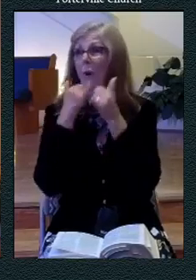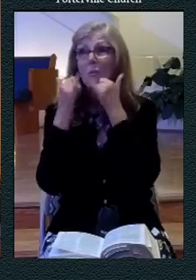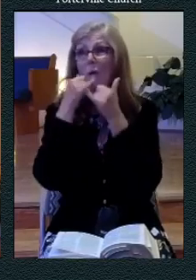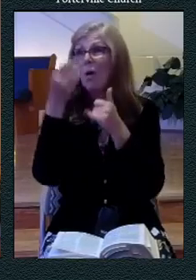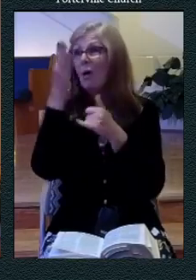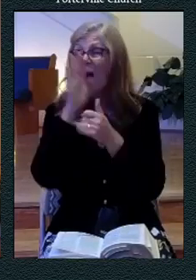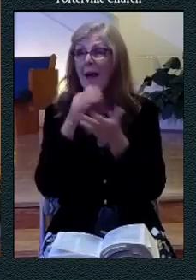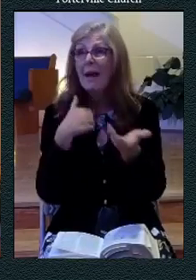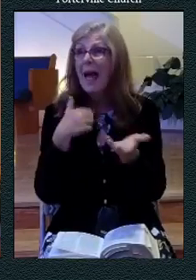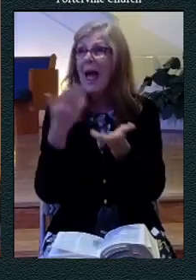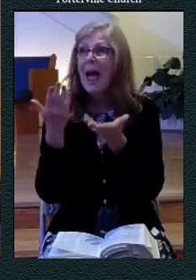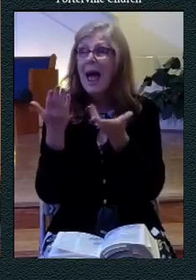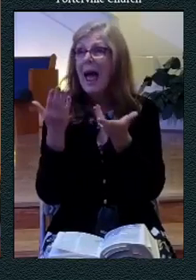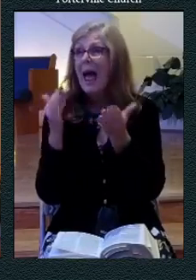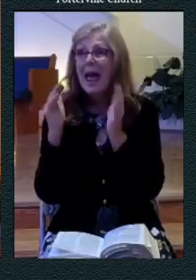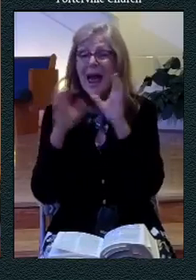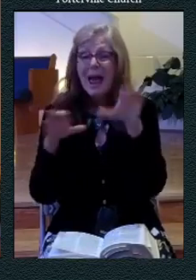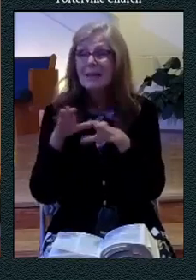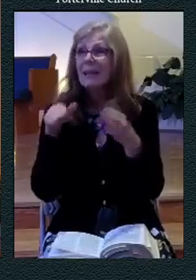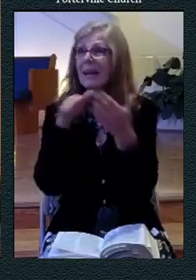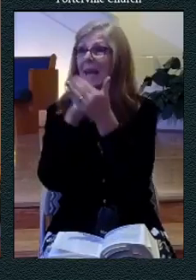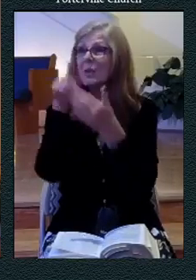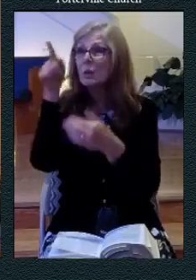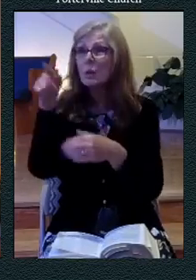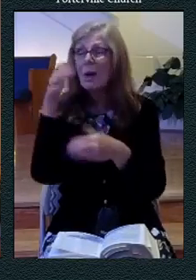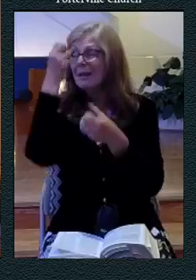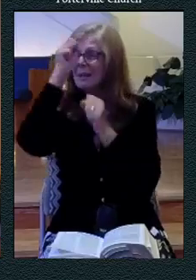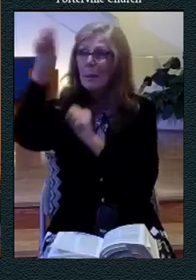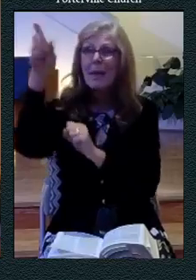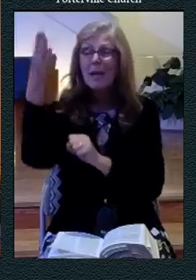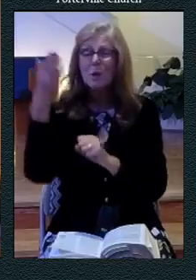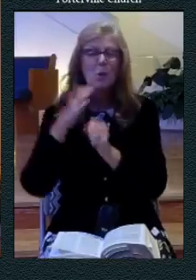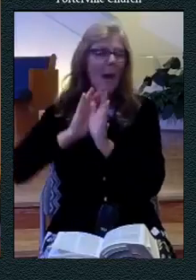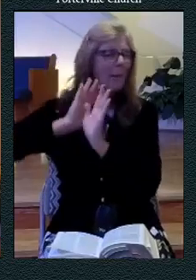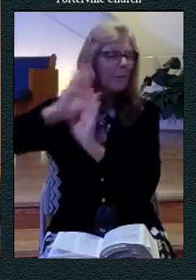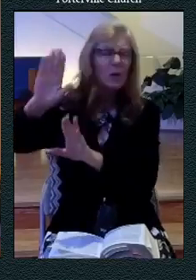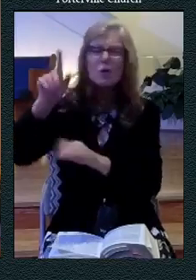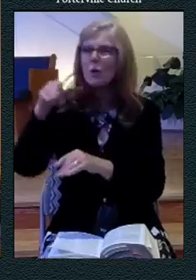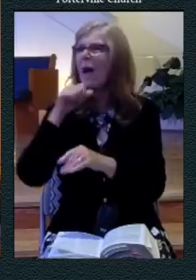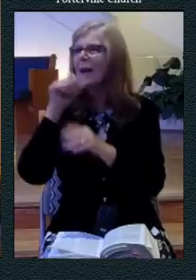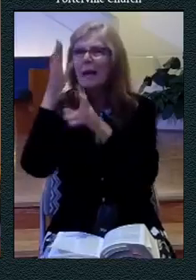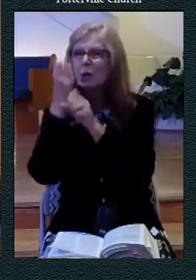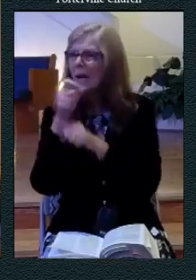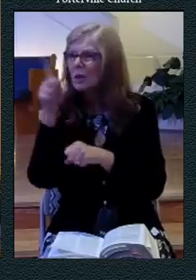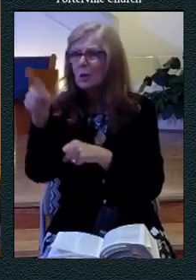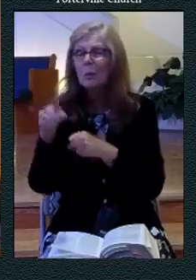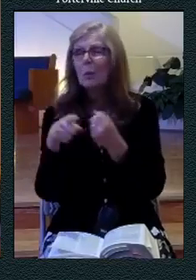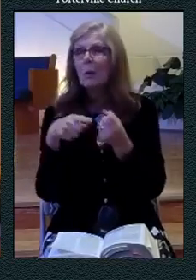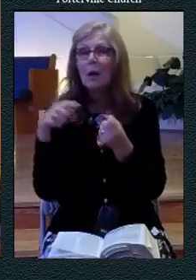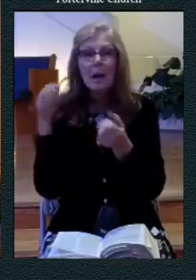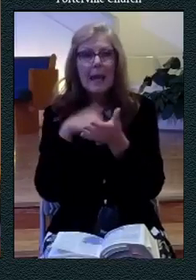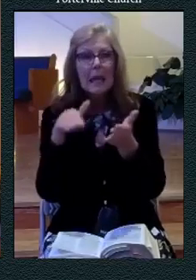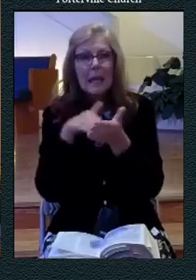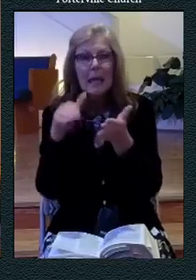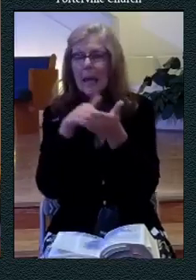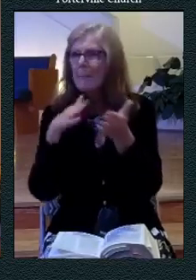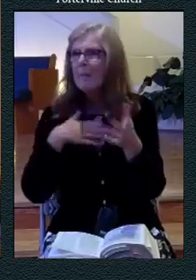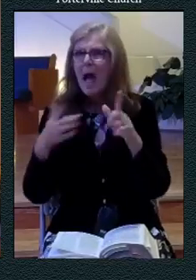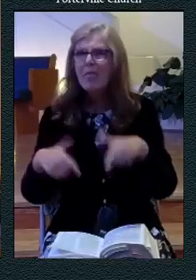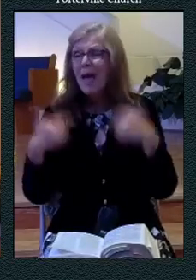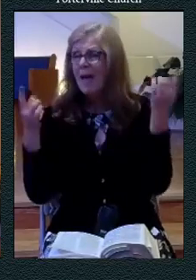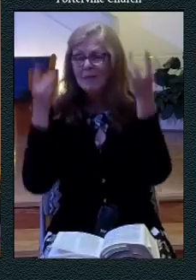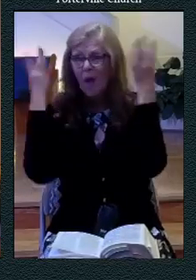I've acted against You. I've disobeyed You. I've pushed back against You. I haven't trusted You. Over and over, my life is